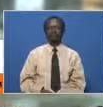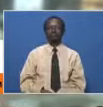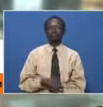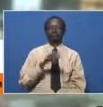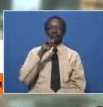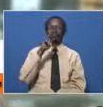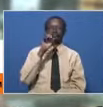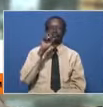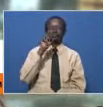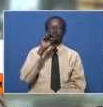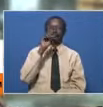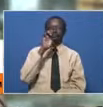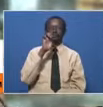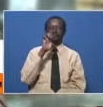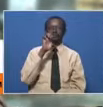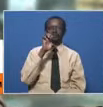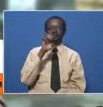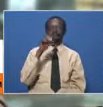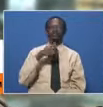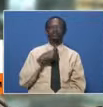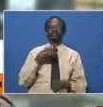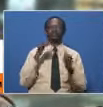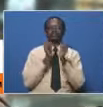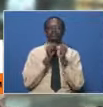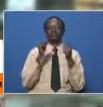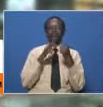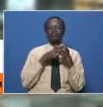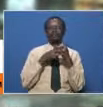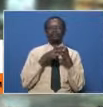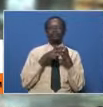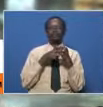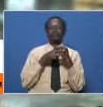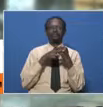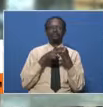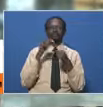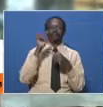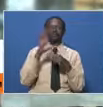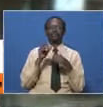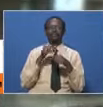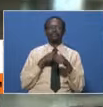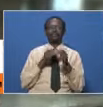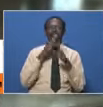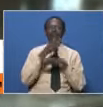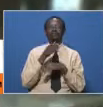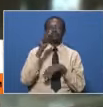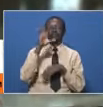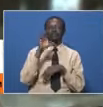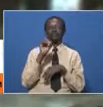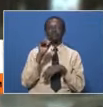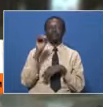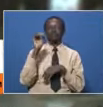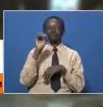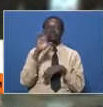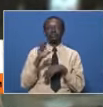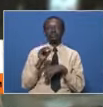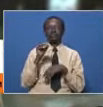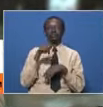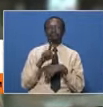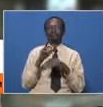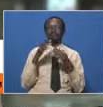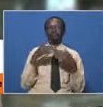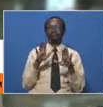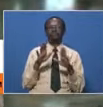who came in, who had 17%, ended up getting well over 50%. Actually, he lost that by one more vote. I think he was 46